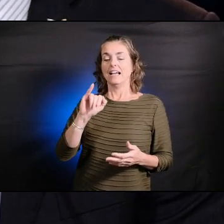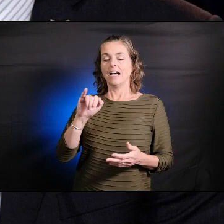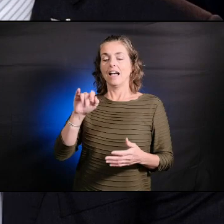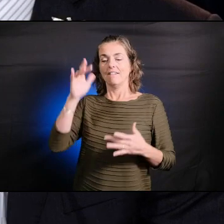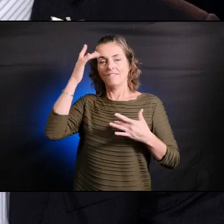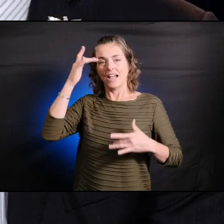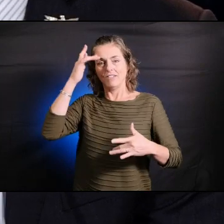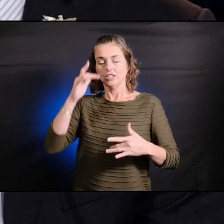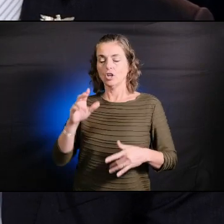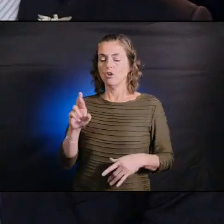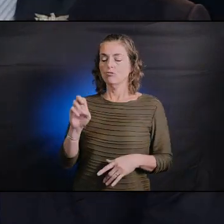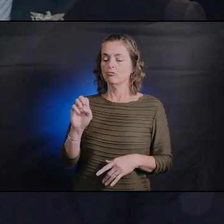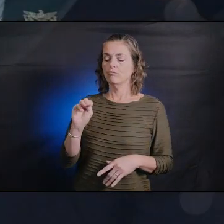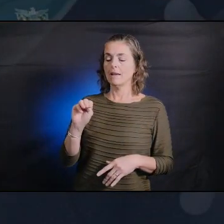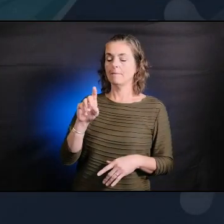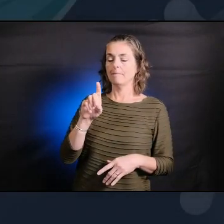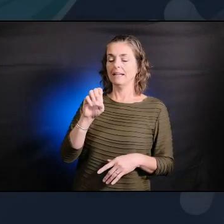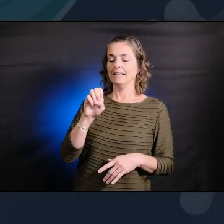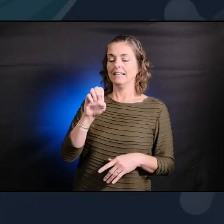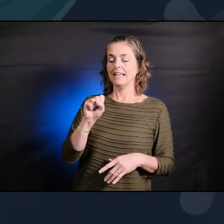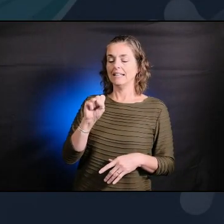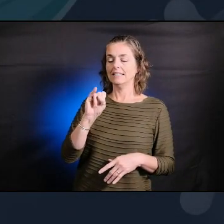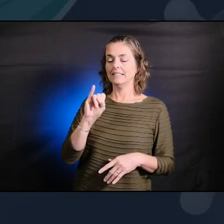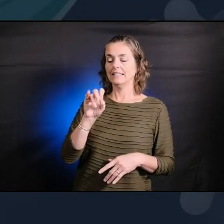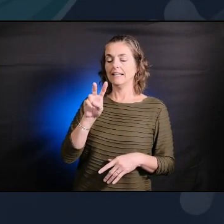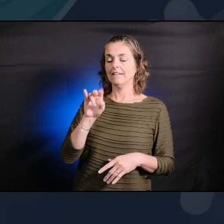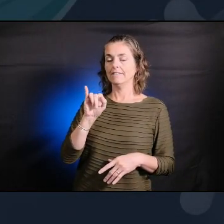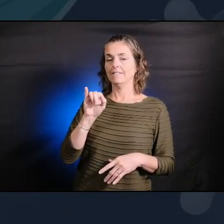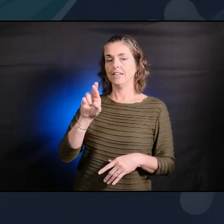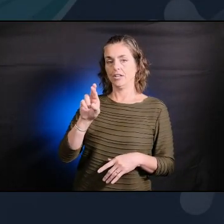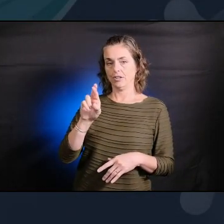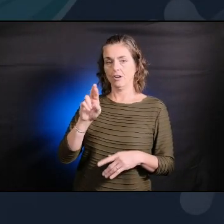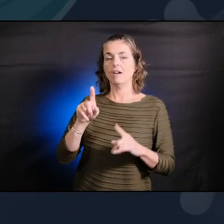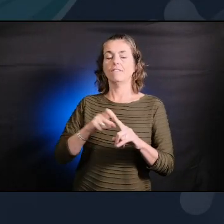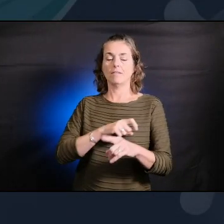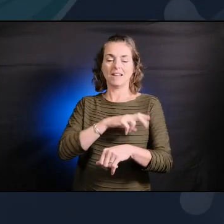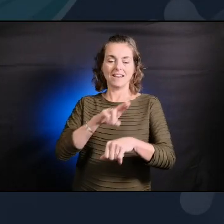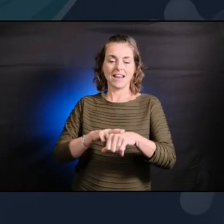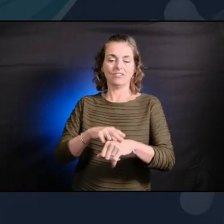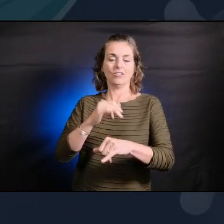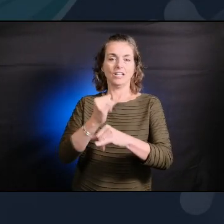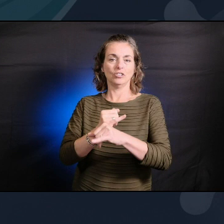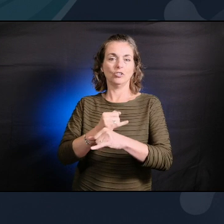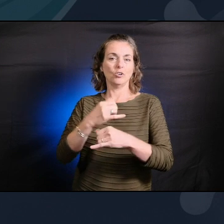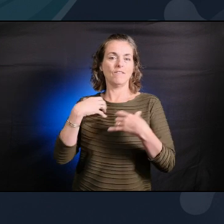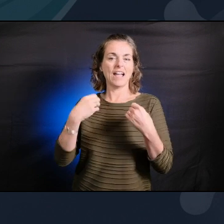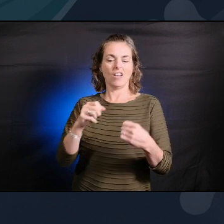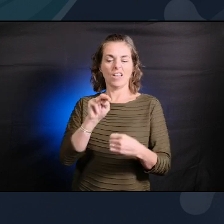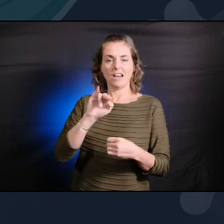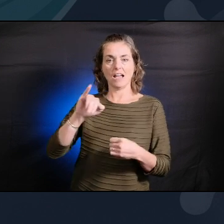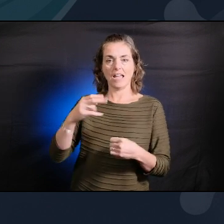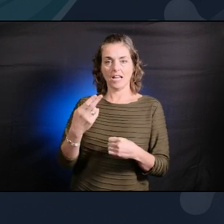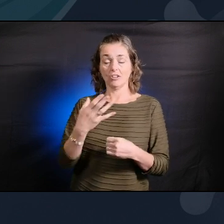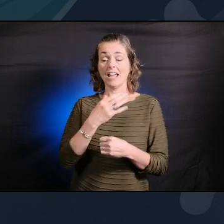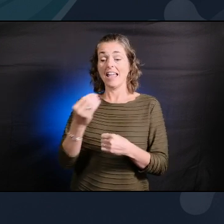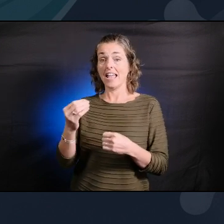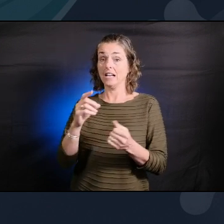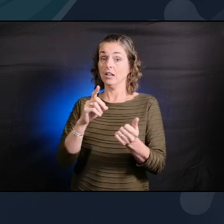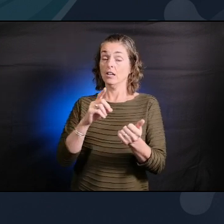wasn't going to get that right. The National Institute of Health and Dr. Anthony Fauci have indicated